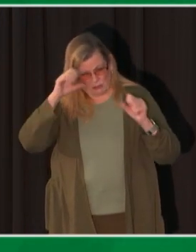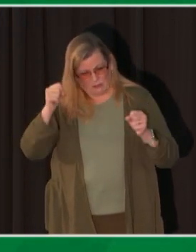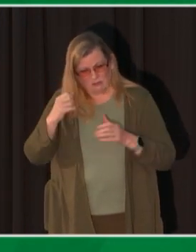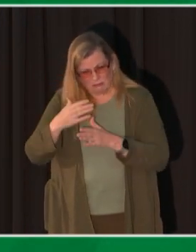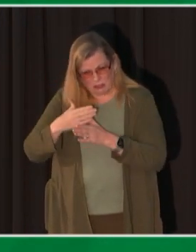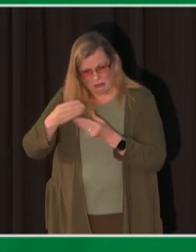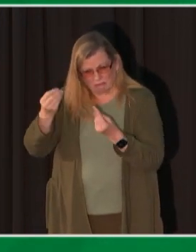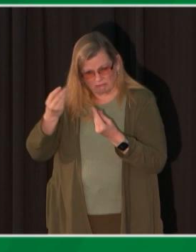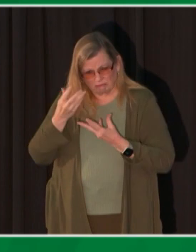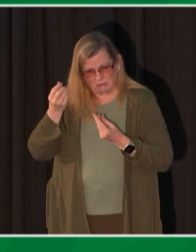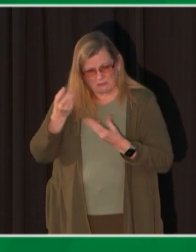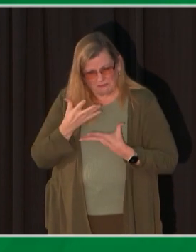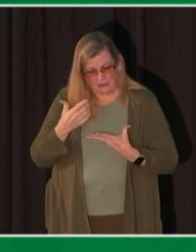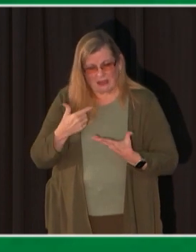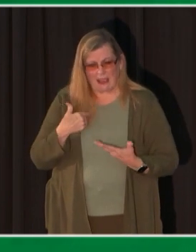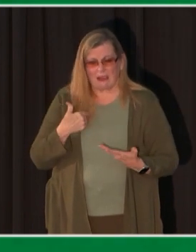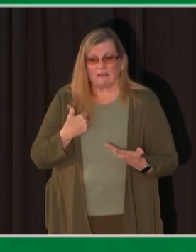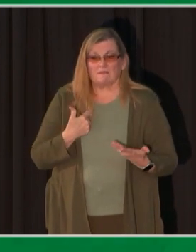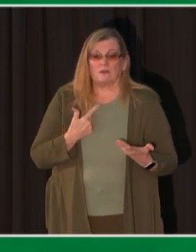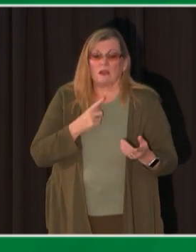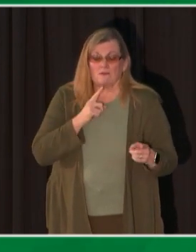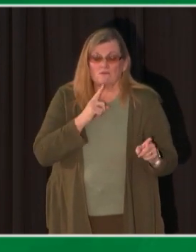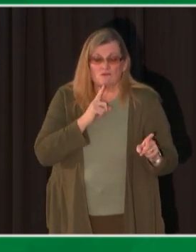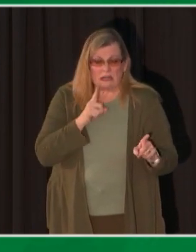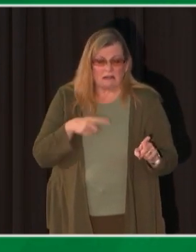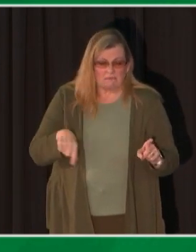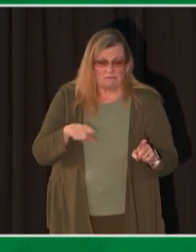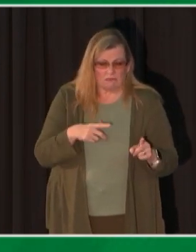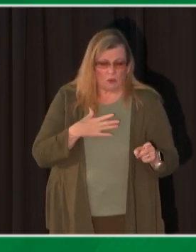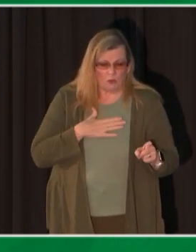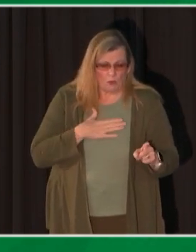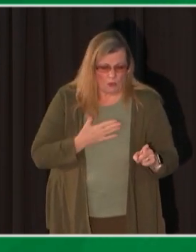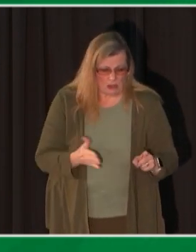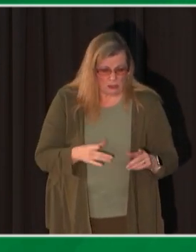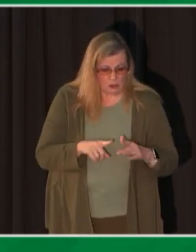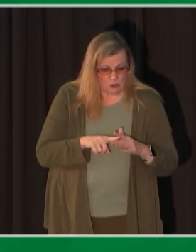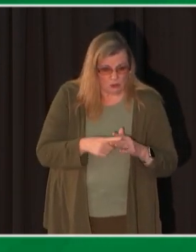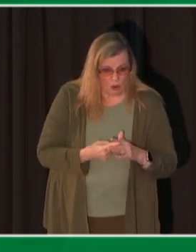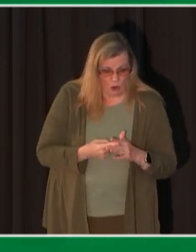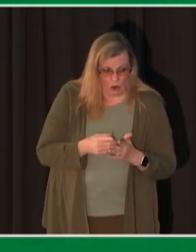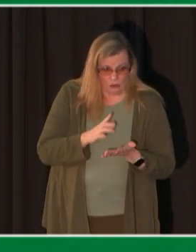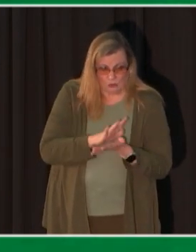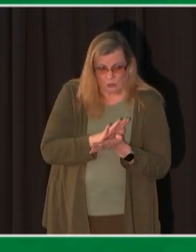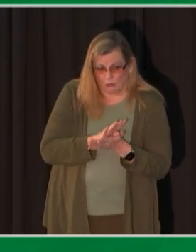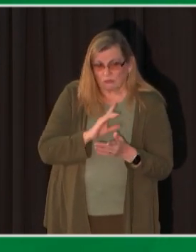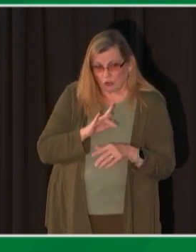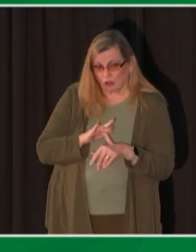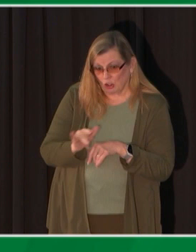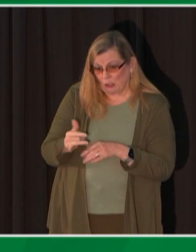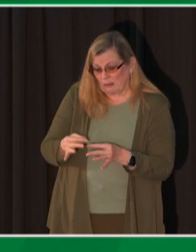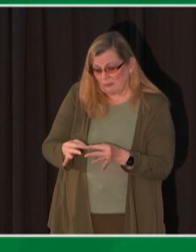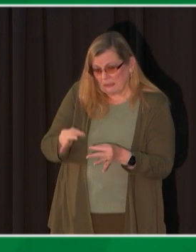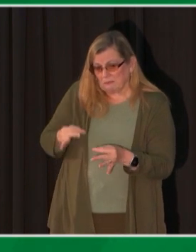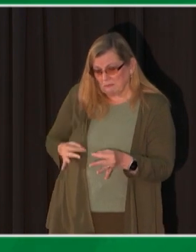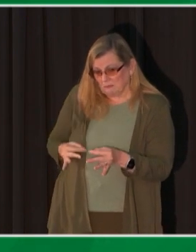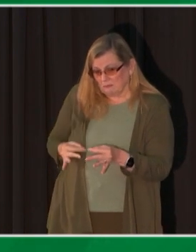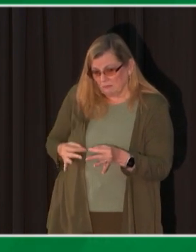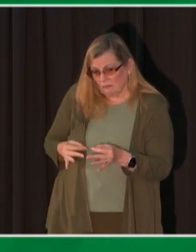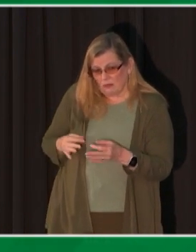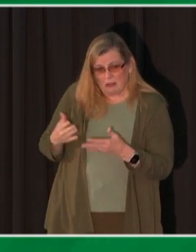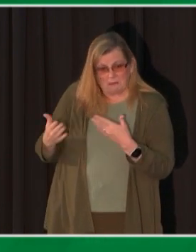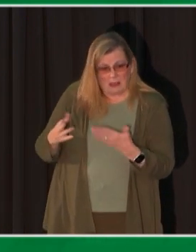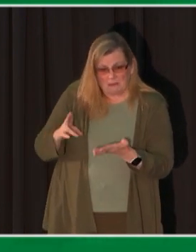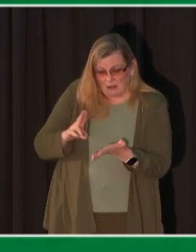be a willingness to start the school year potentially earlier. There's a willingness to close this school year early